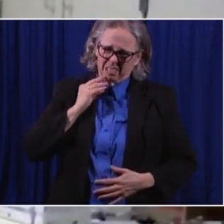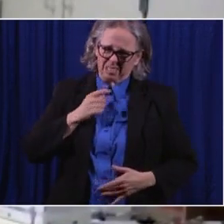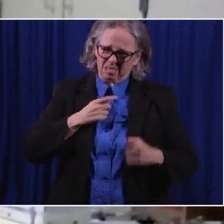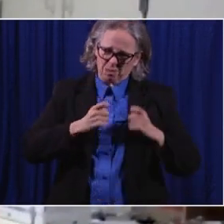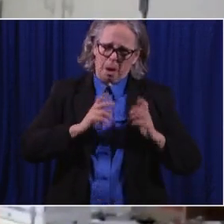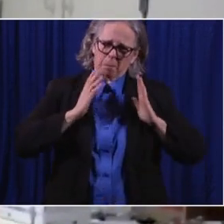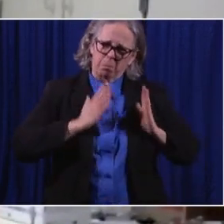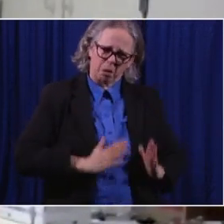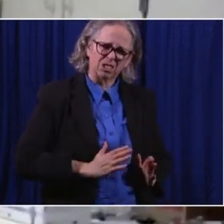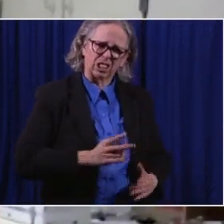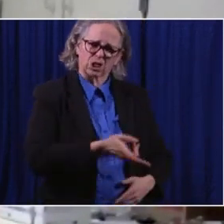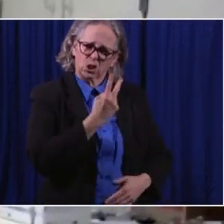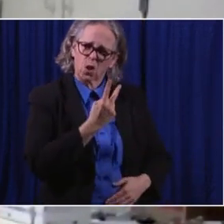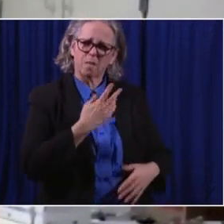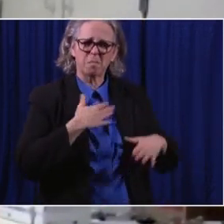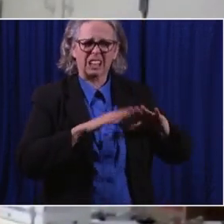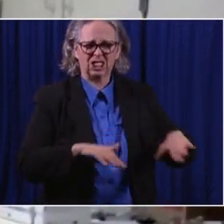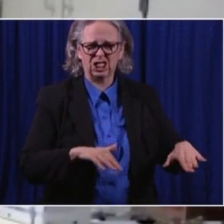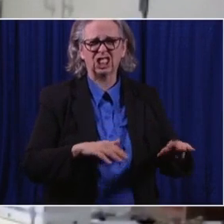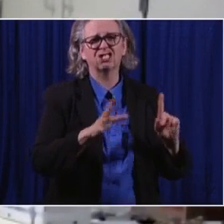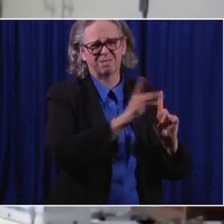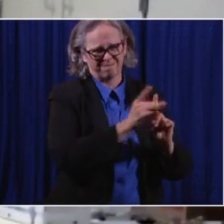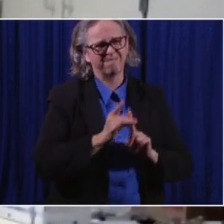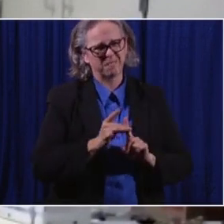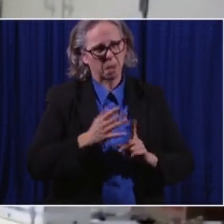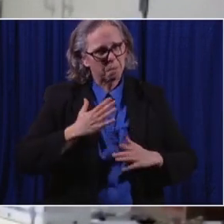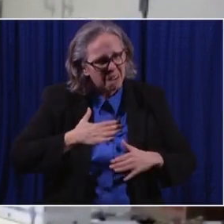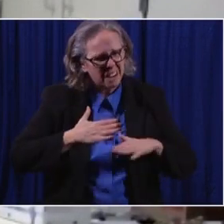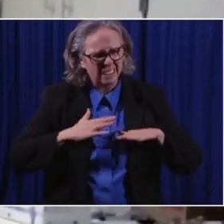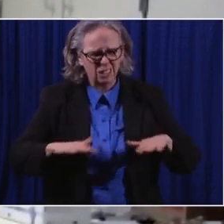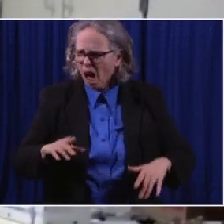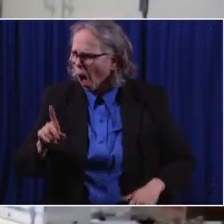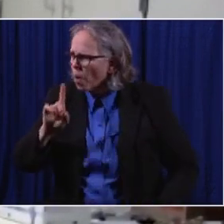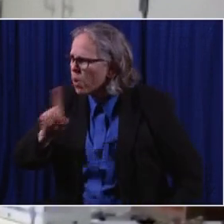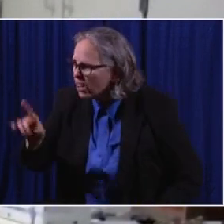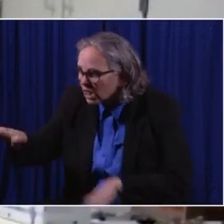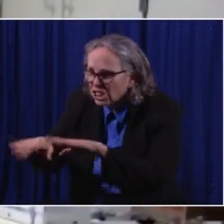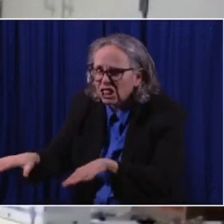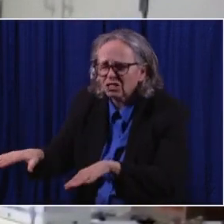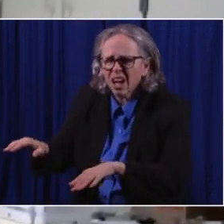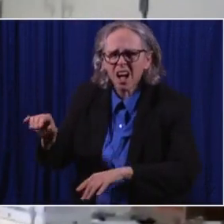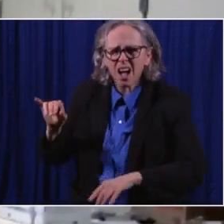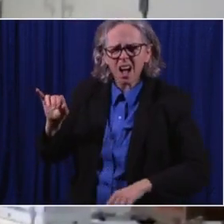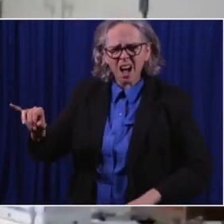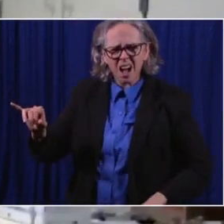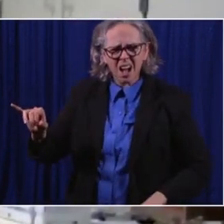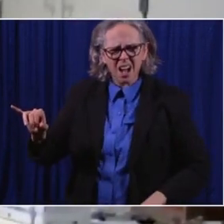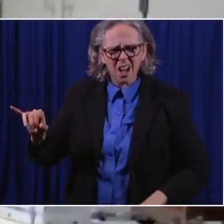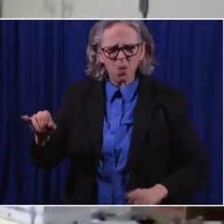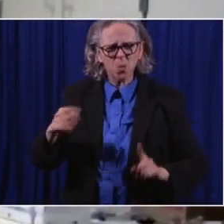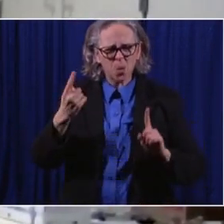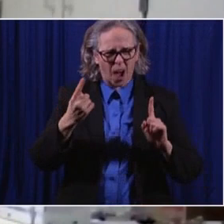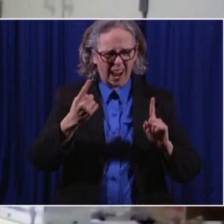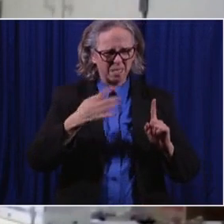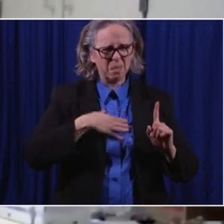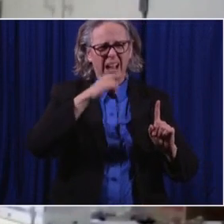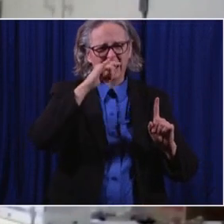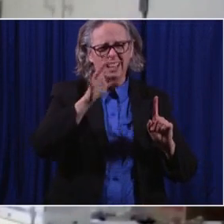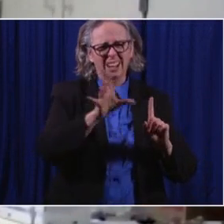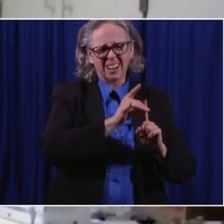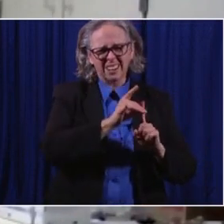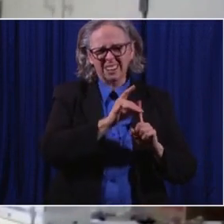that were stricken with this illness. Really? And one of my children was actually placed in a coma for 3 weeks, and